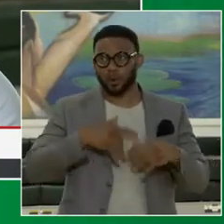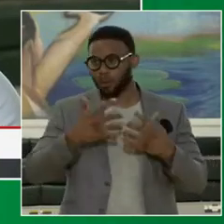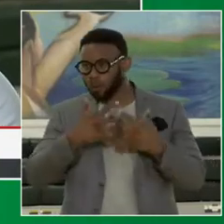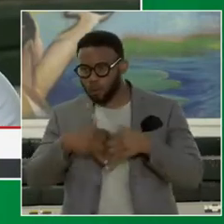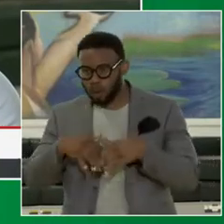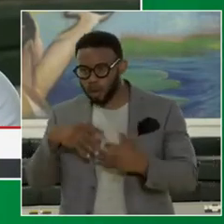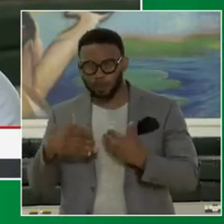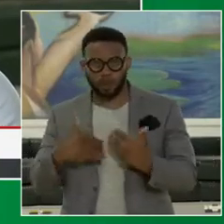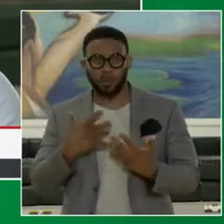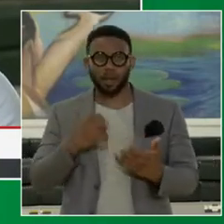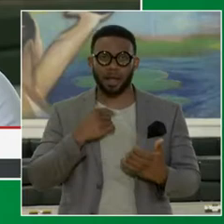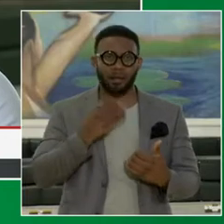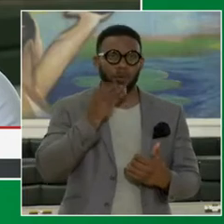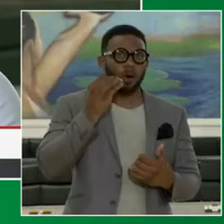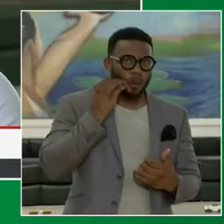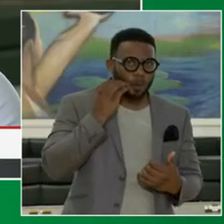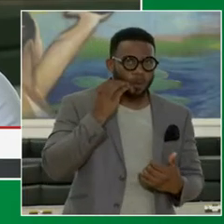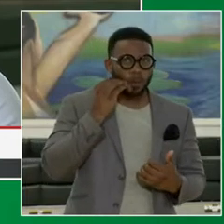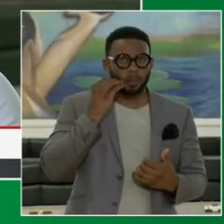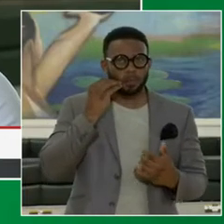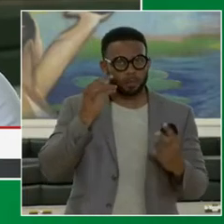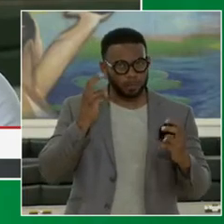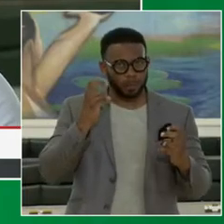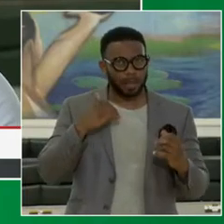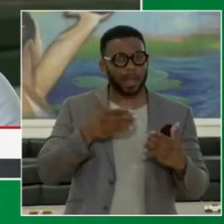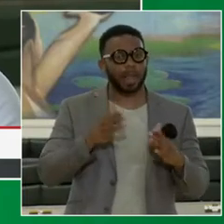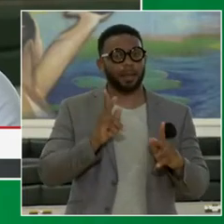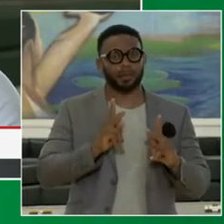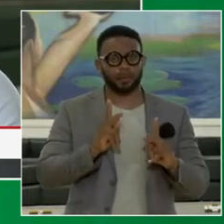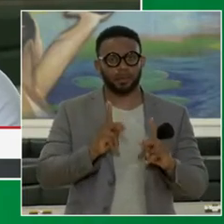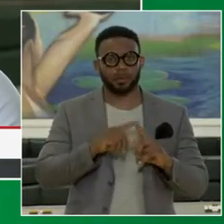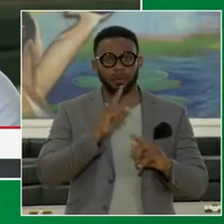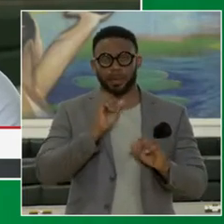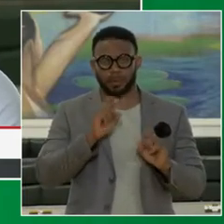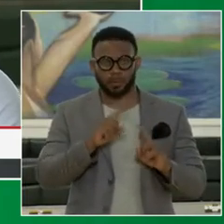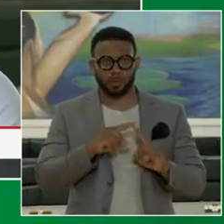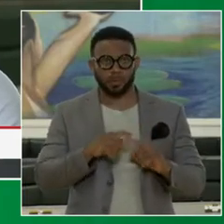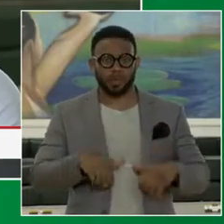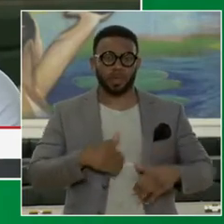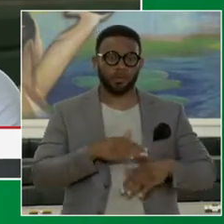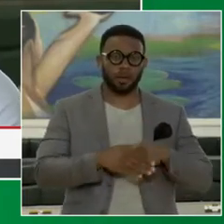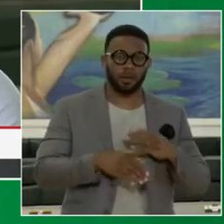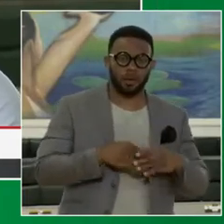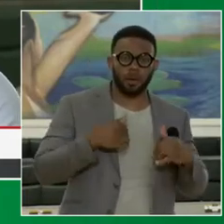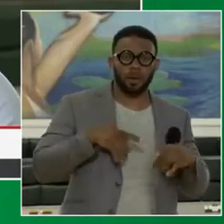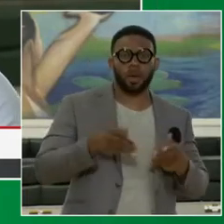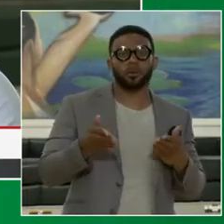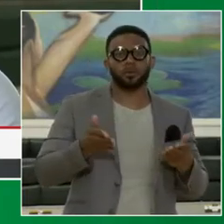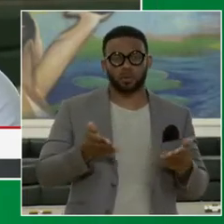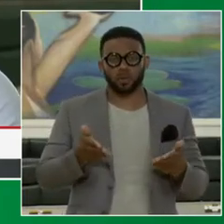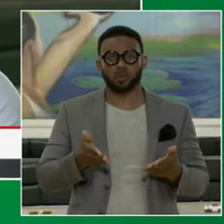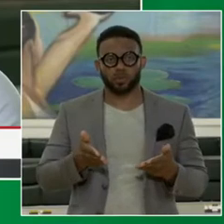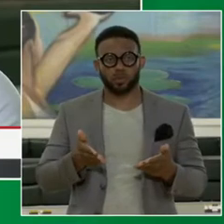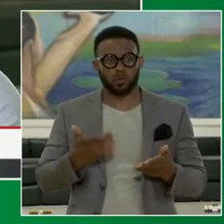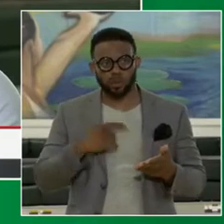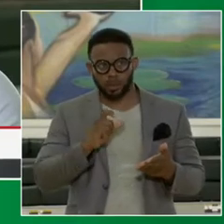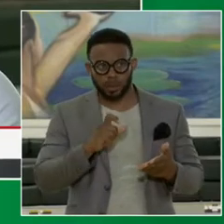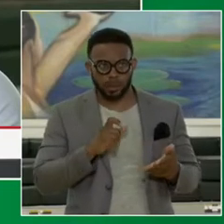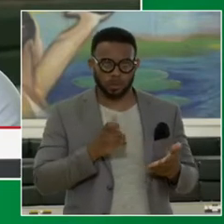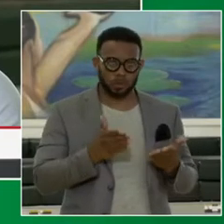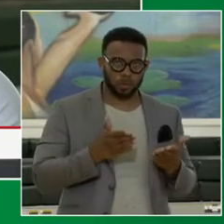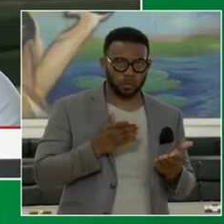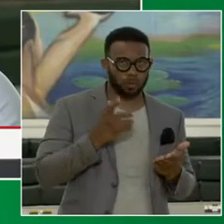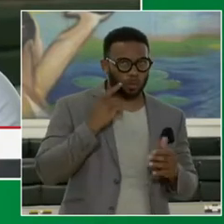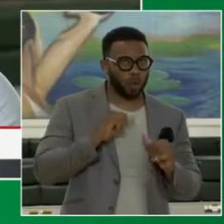a process. So we want to have a home-like environment that allows people to be able to live comfortably while we sort through what we need to sort through